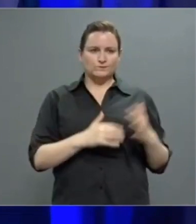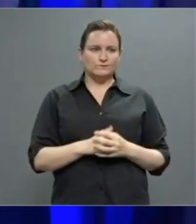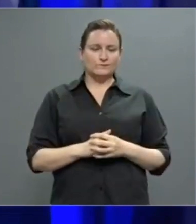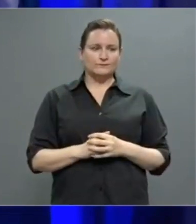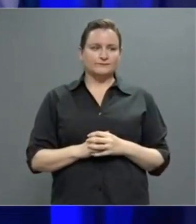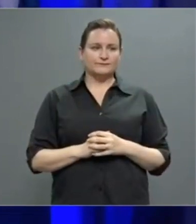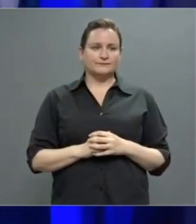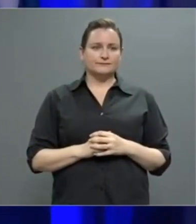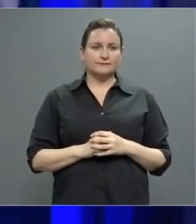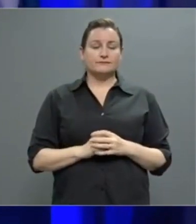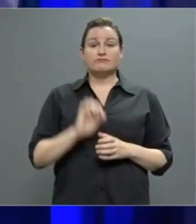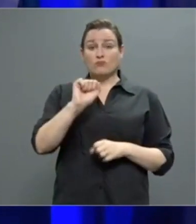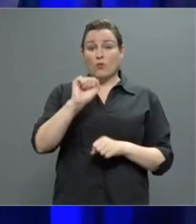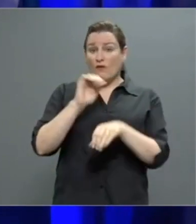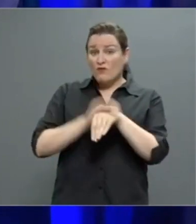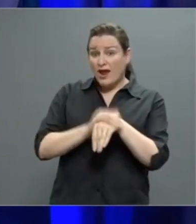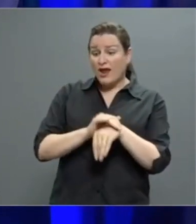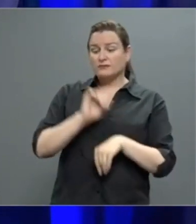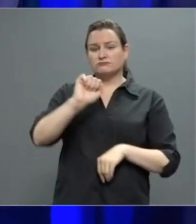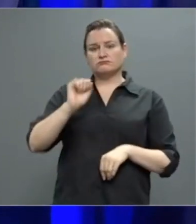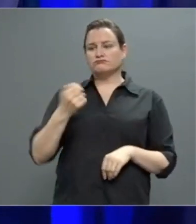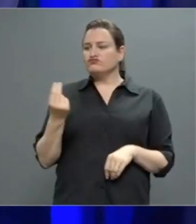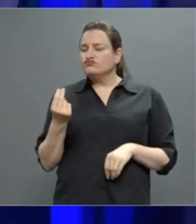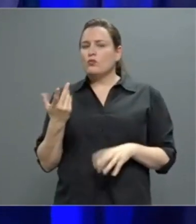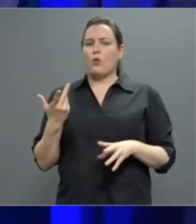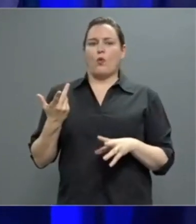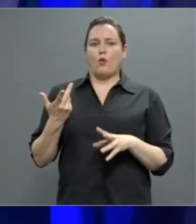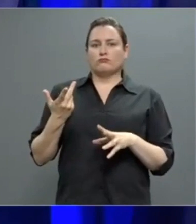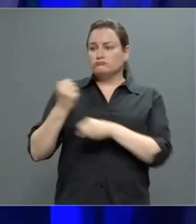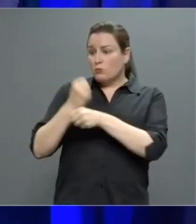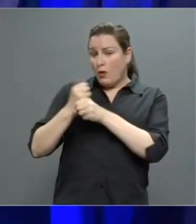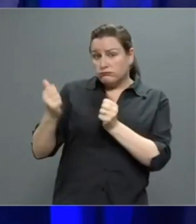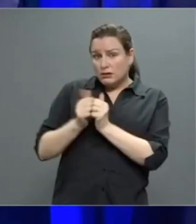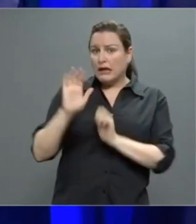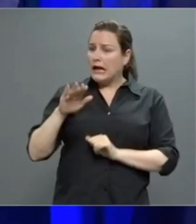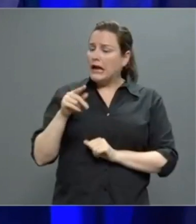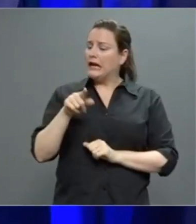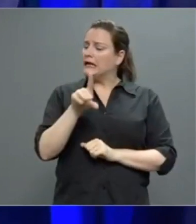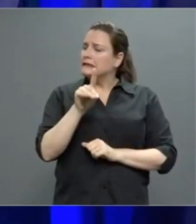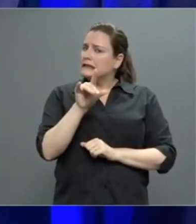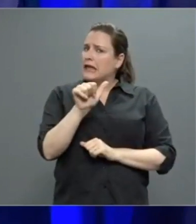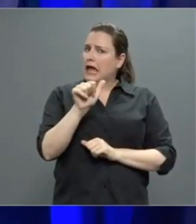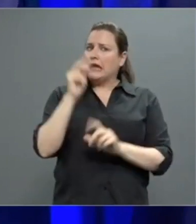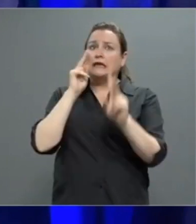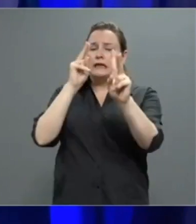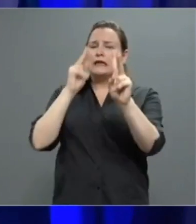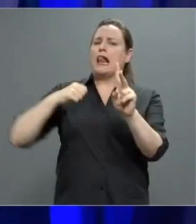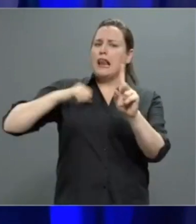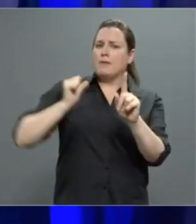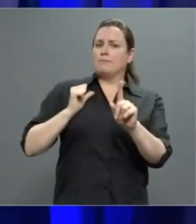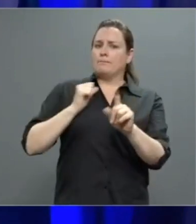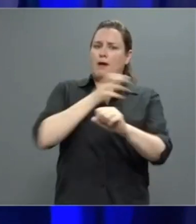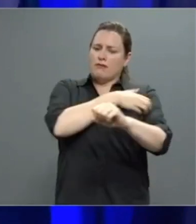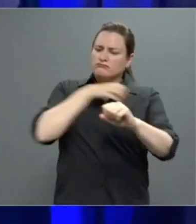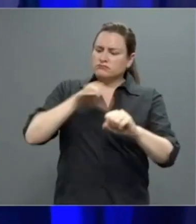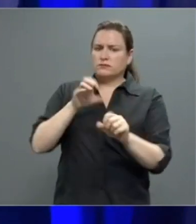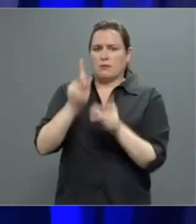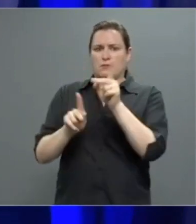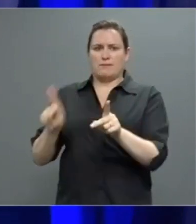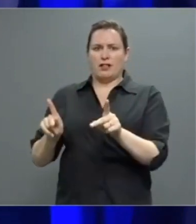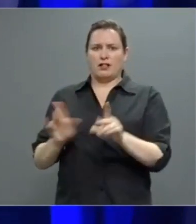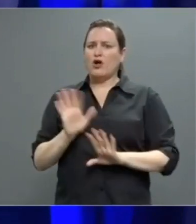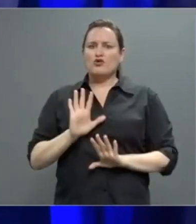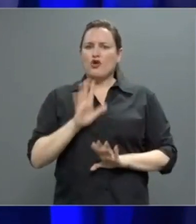Talk to your friends and relatives who've given up on our country about the DA's vision for people power over state control.